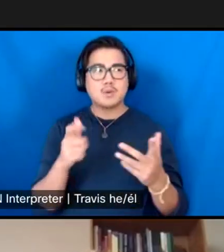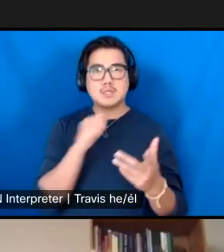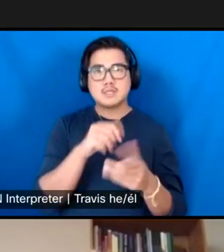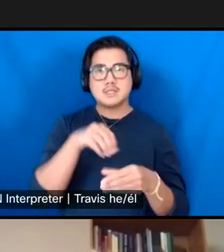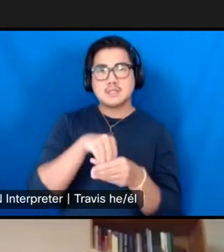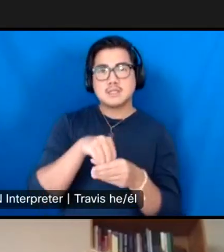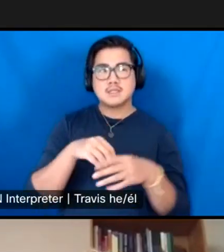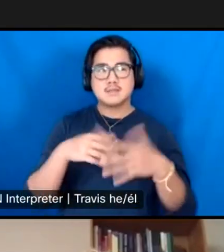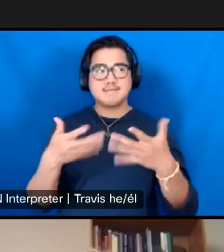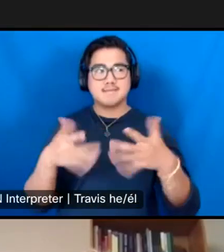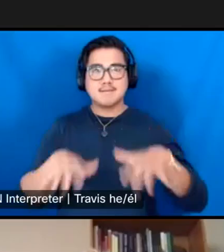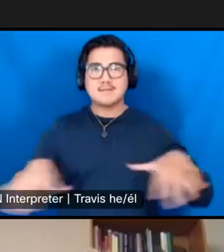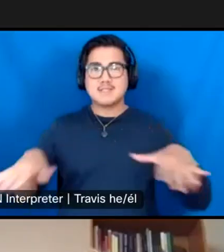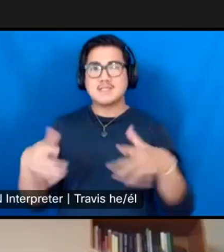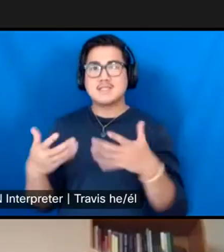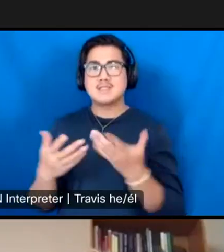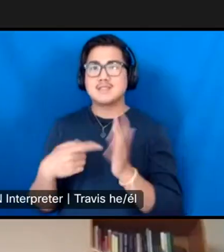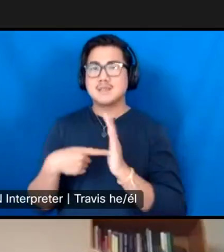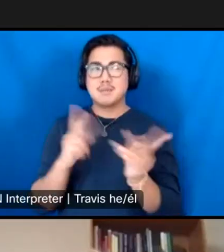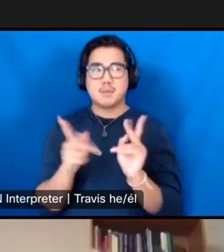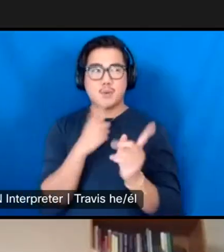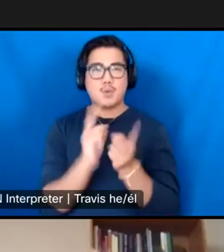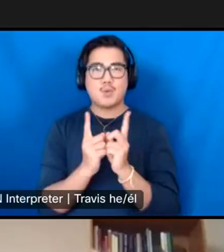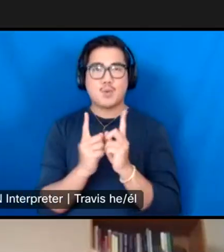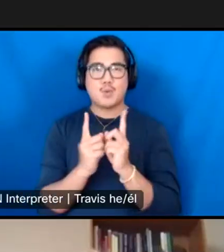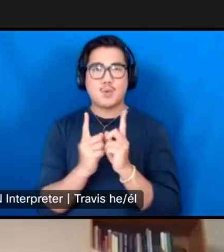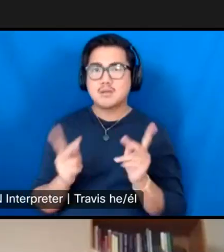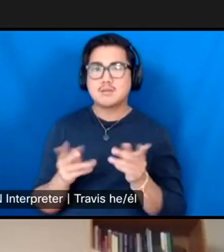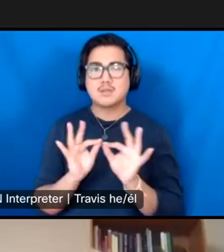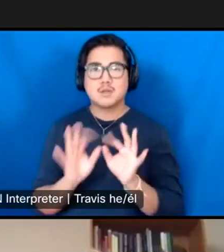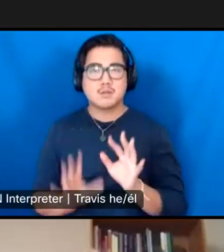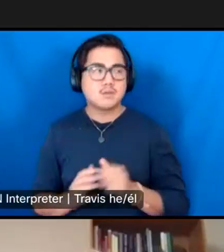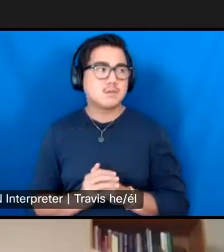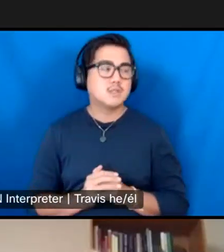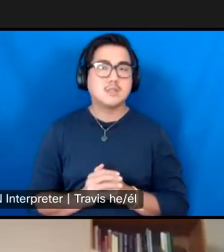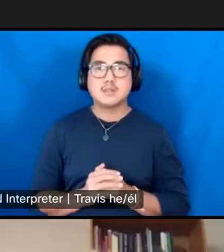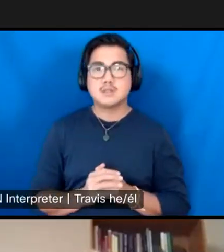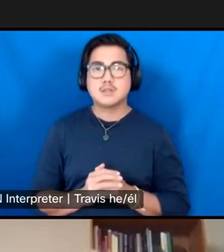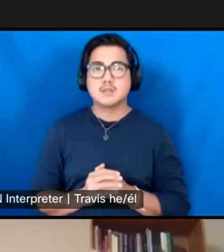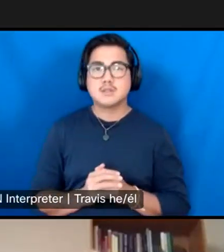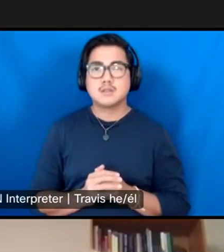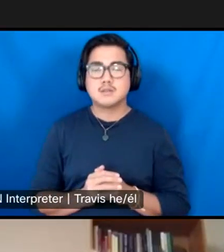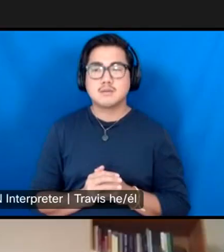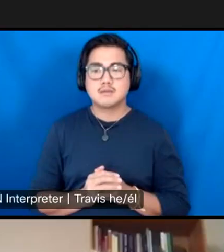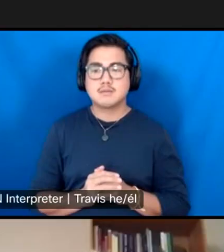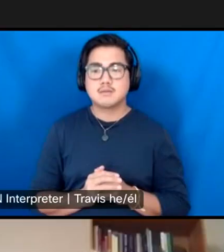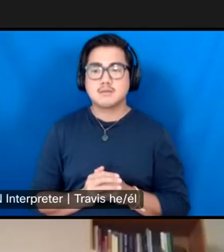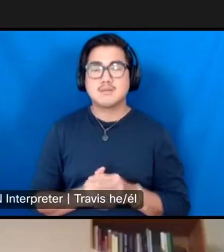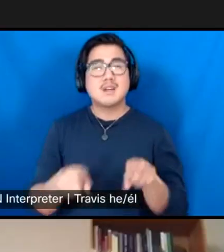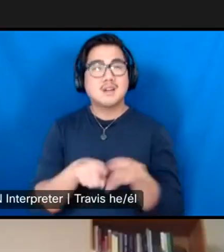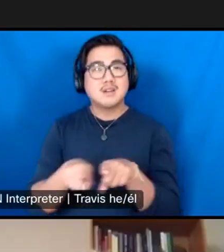the bridges and being the translators, being the interpreters. Also, you're talking about